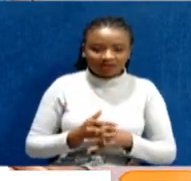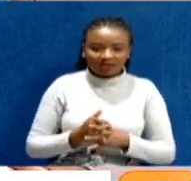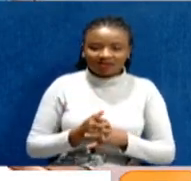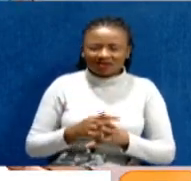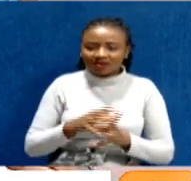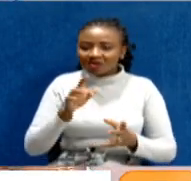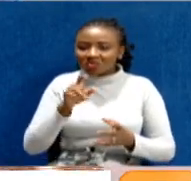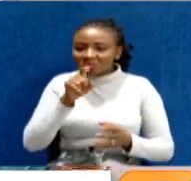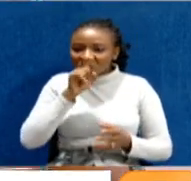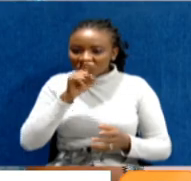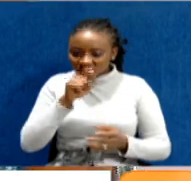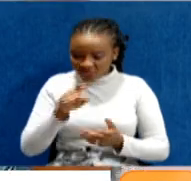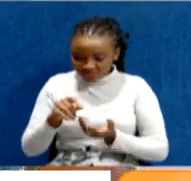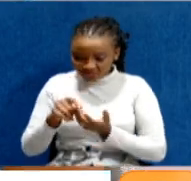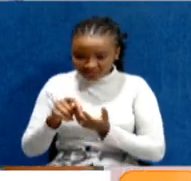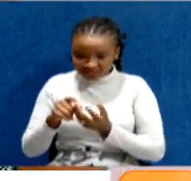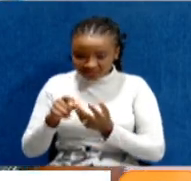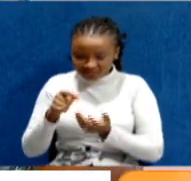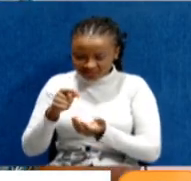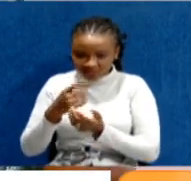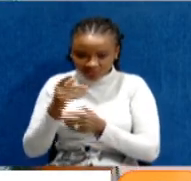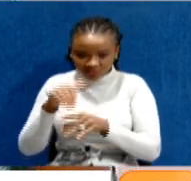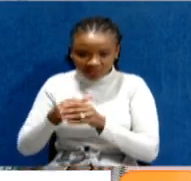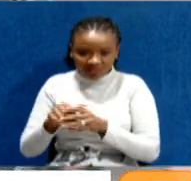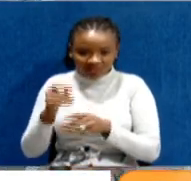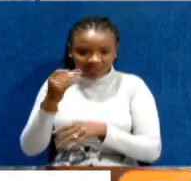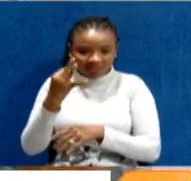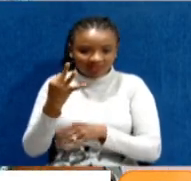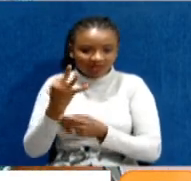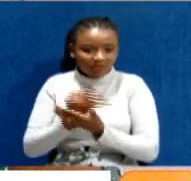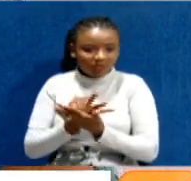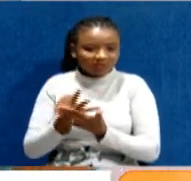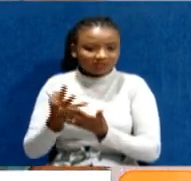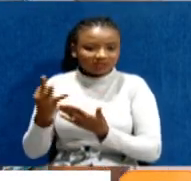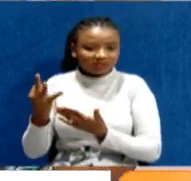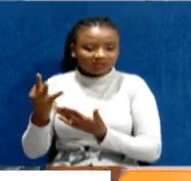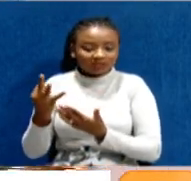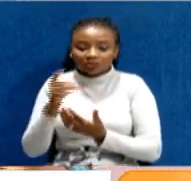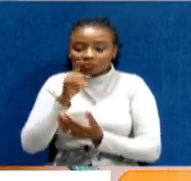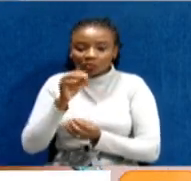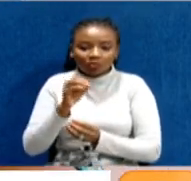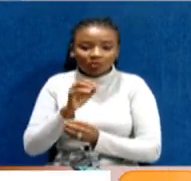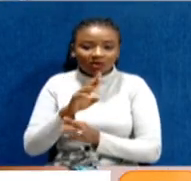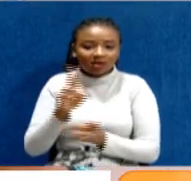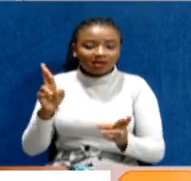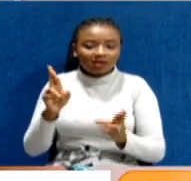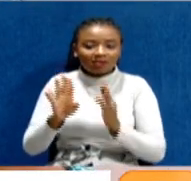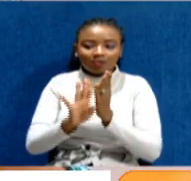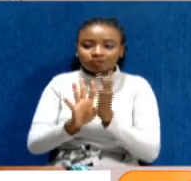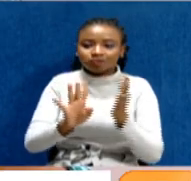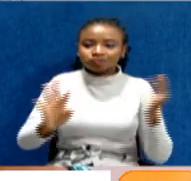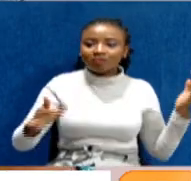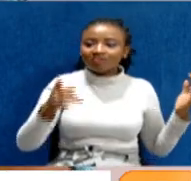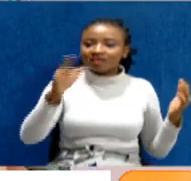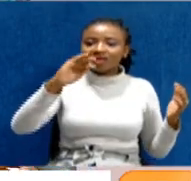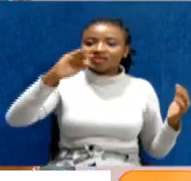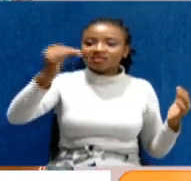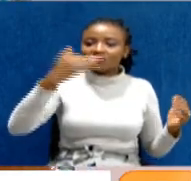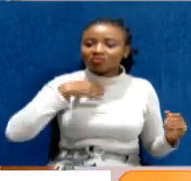that yeah. it's ready? You know, within 3 weeks, the chicken is ready. Yeah. And we're all there lining up to buy this